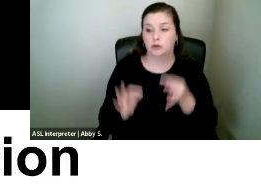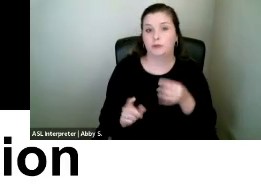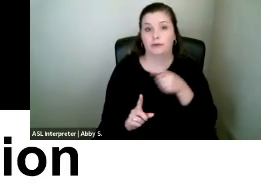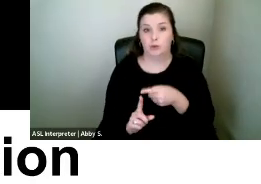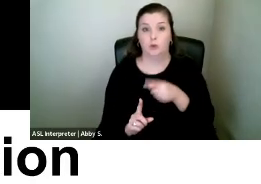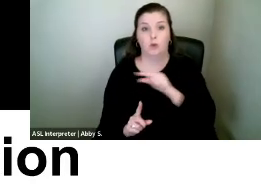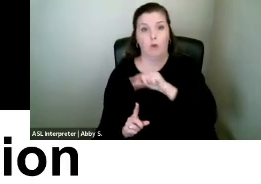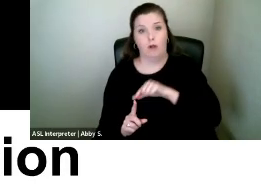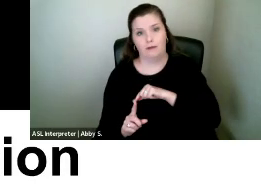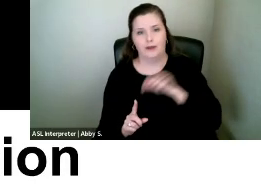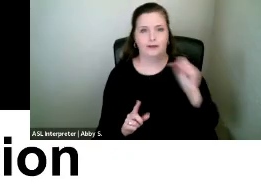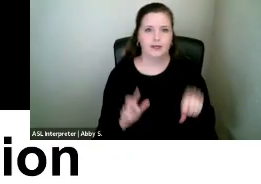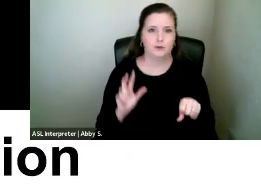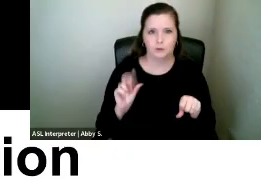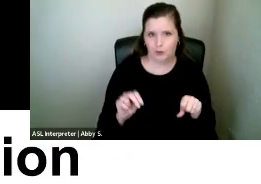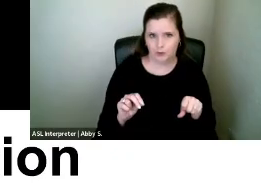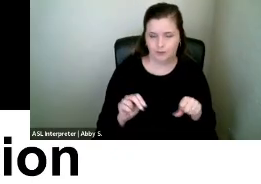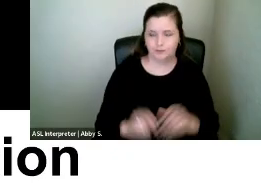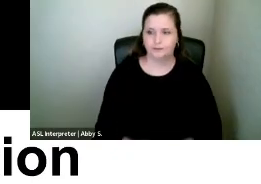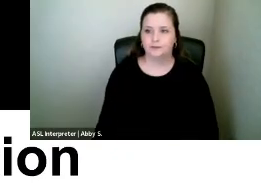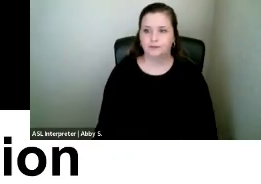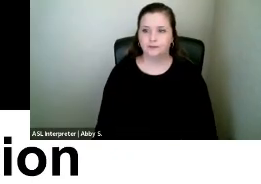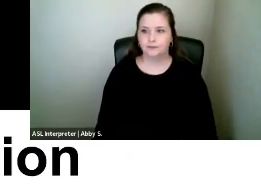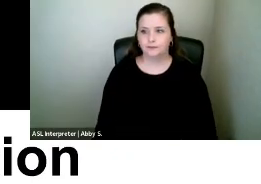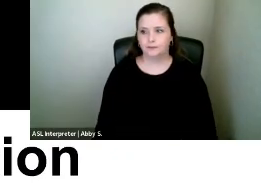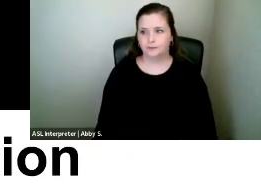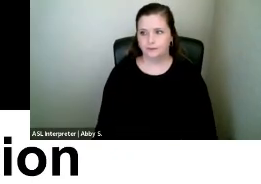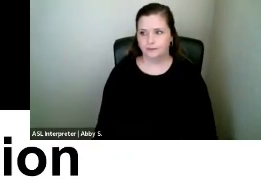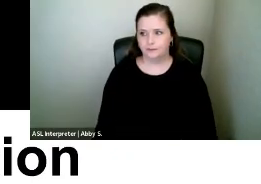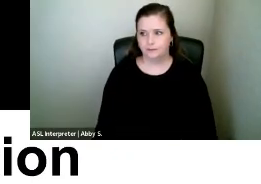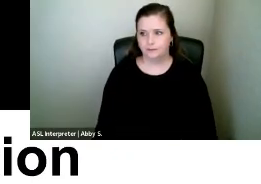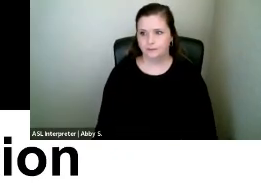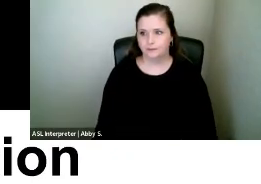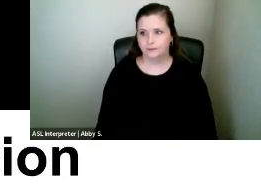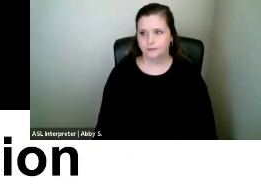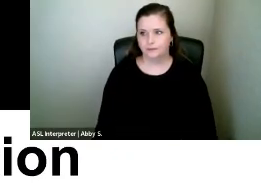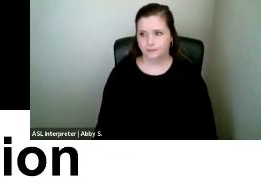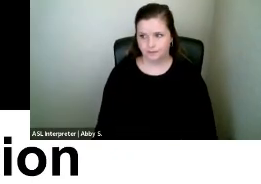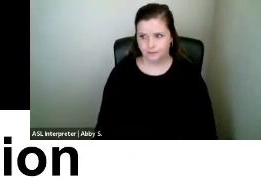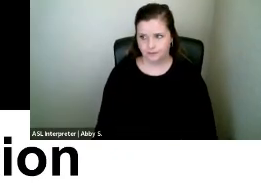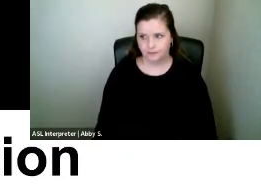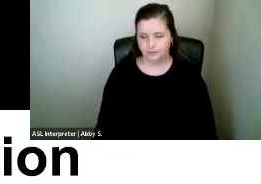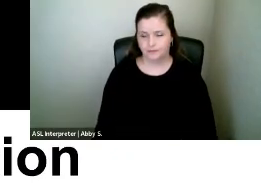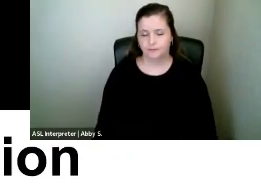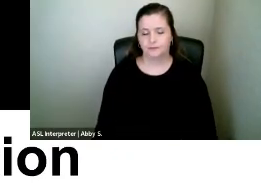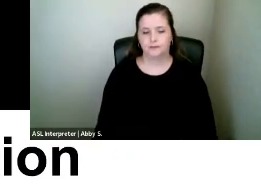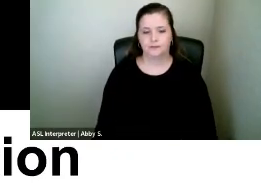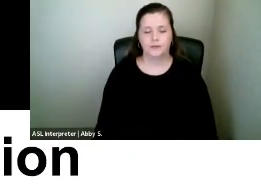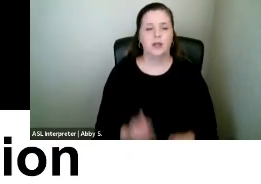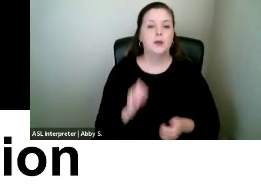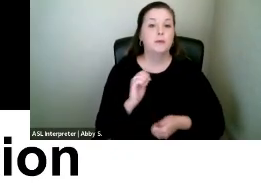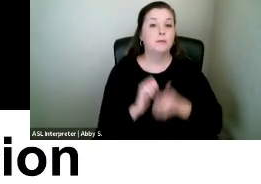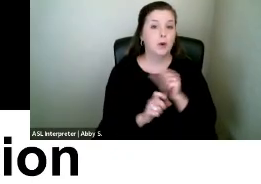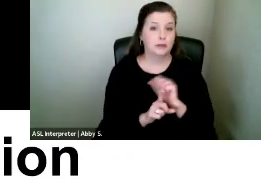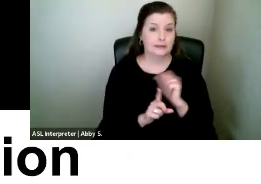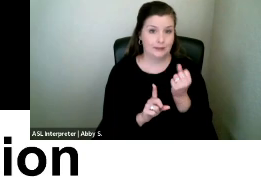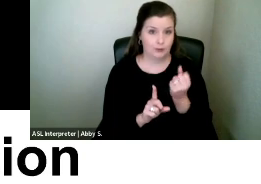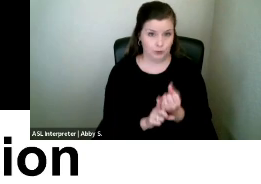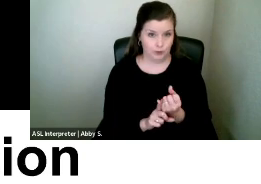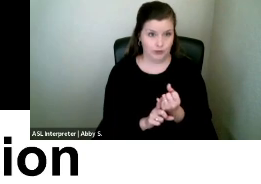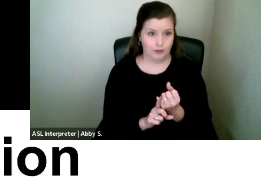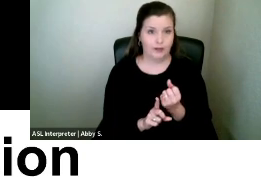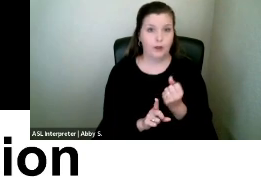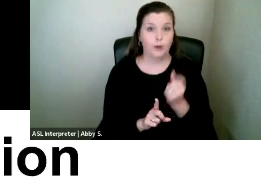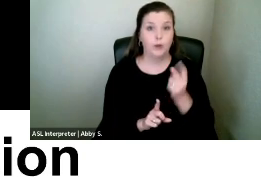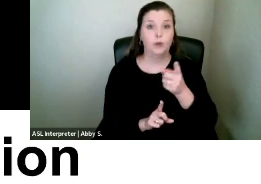these programs. Now, in most cases, disaster assistance is not counted as